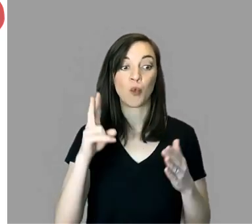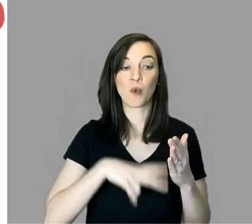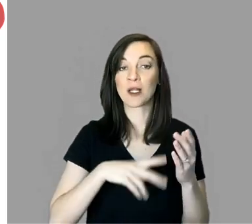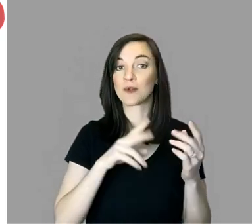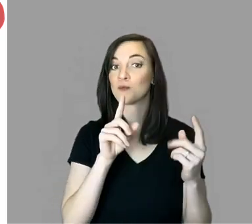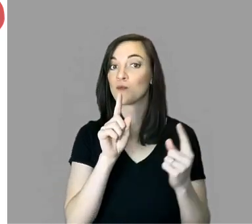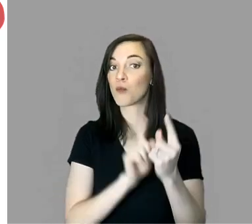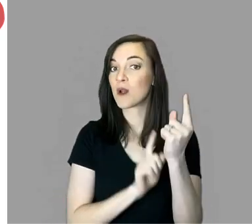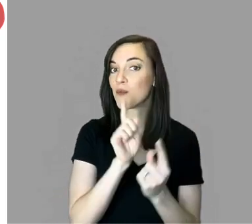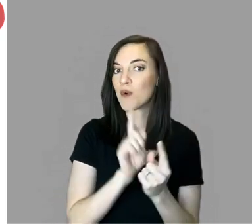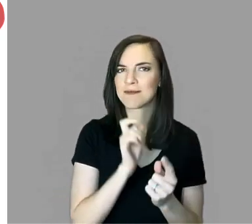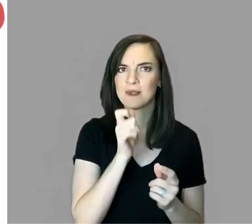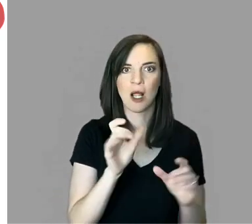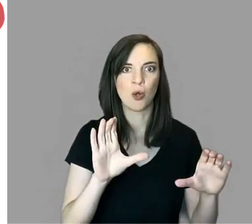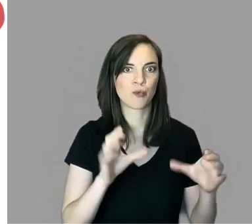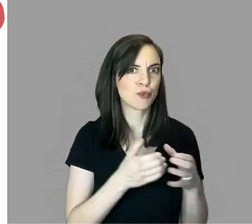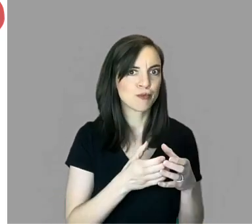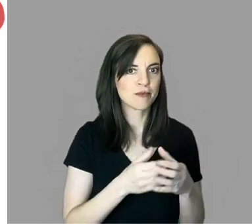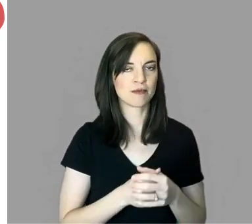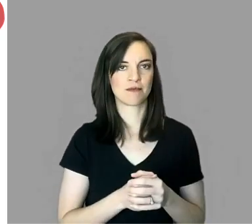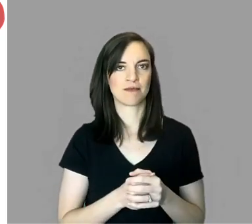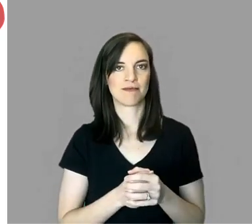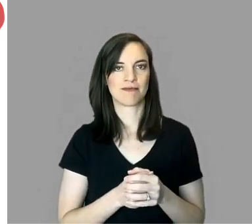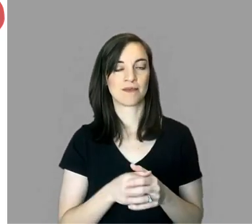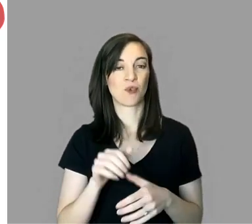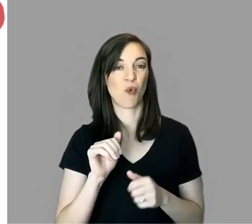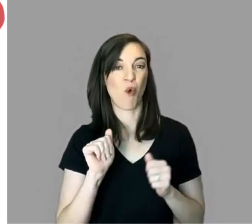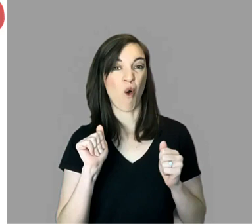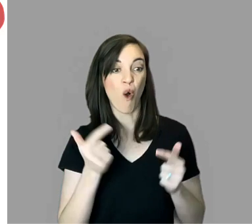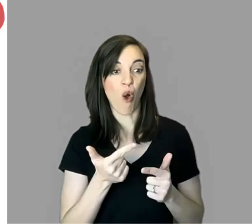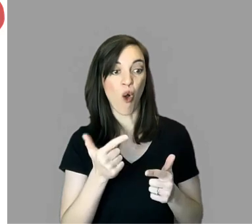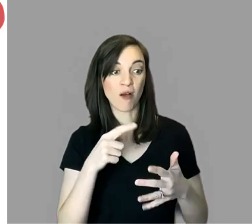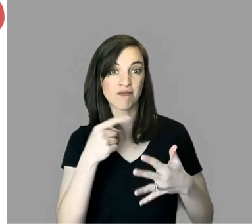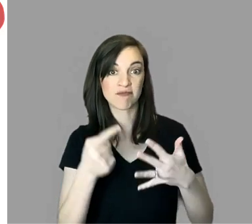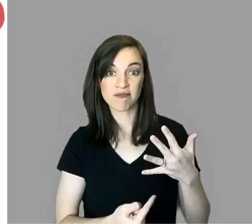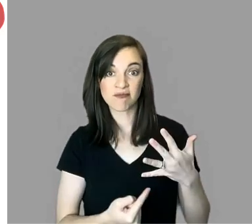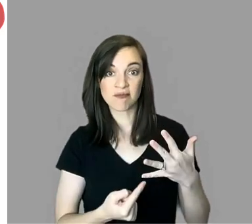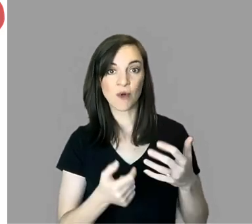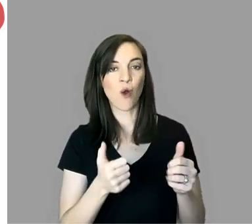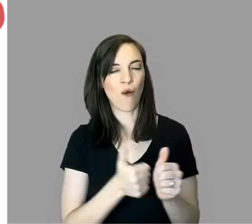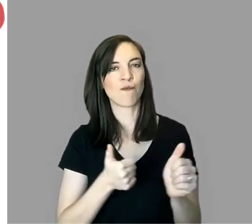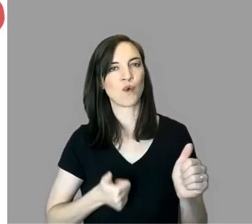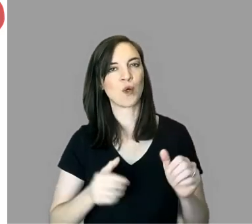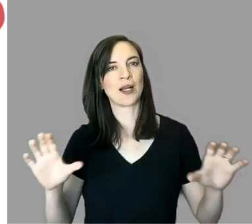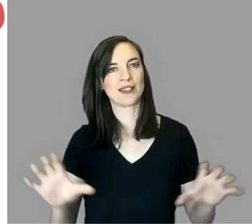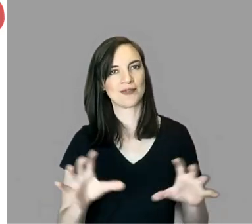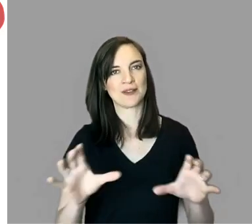buddy. All of these options allow her to avoid the undesirable task.